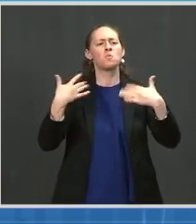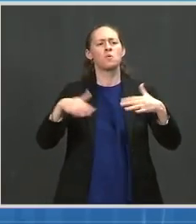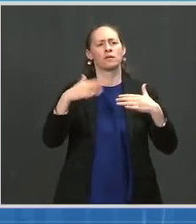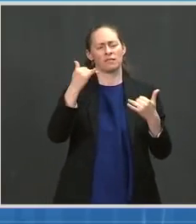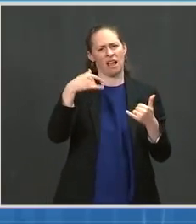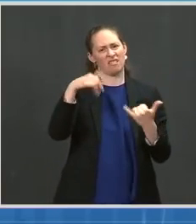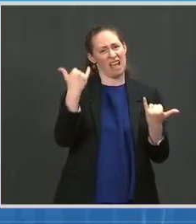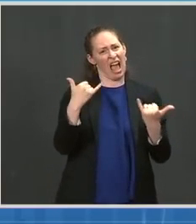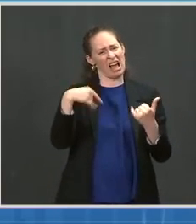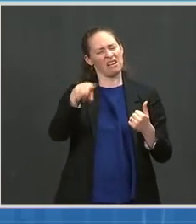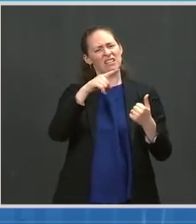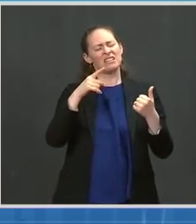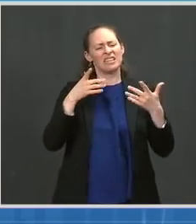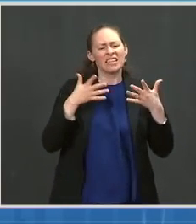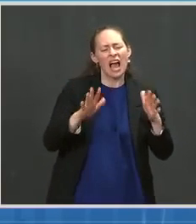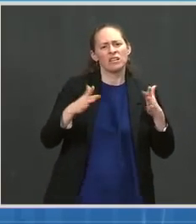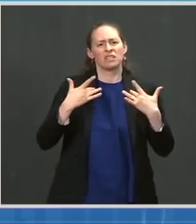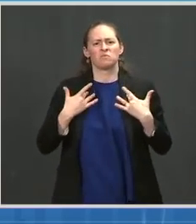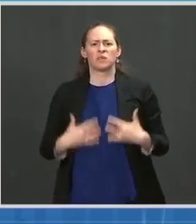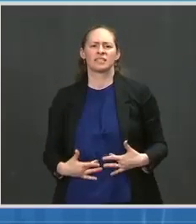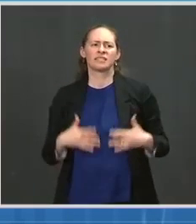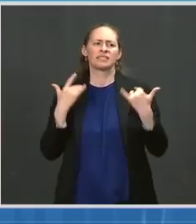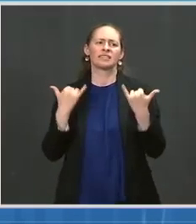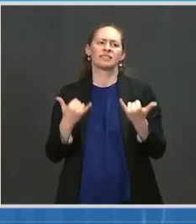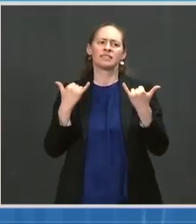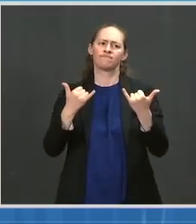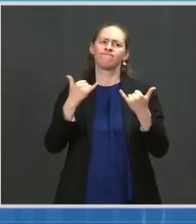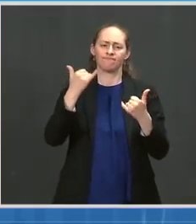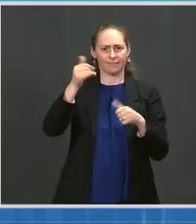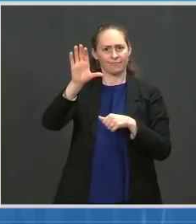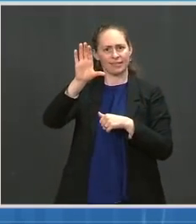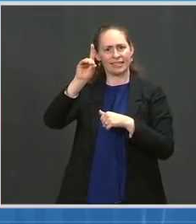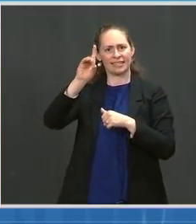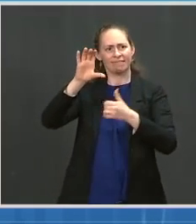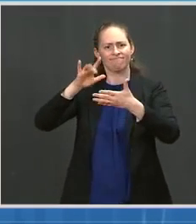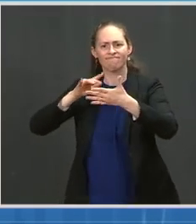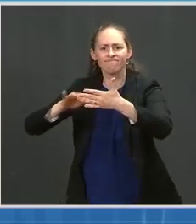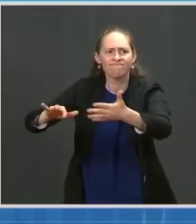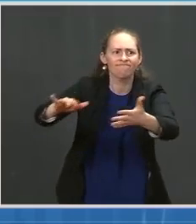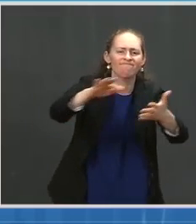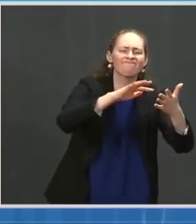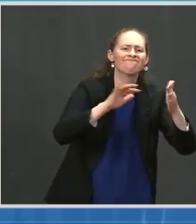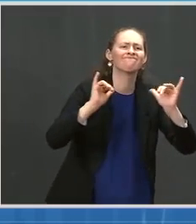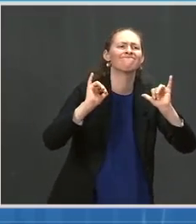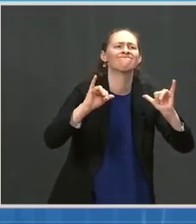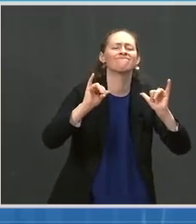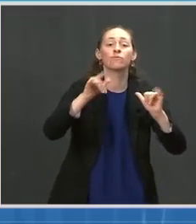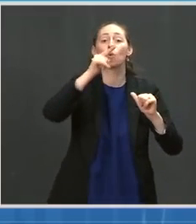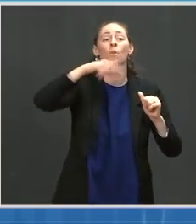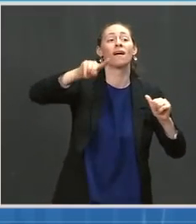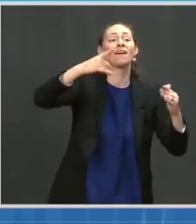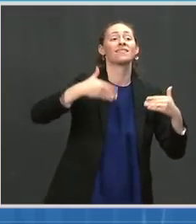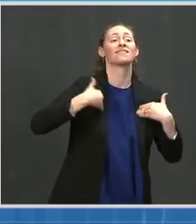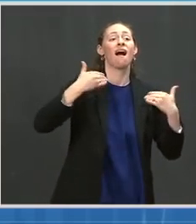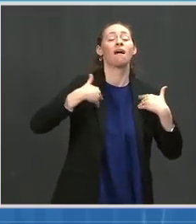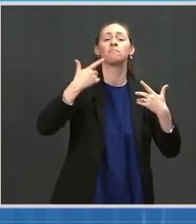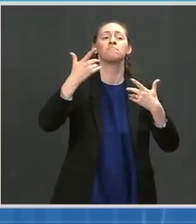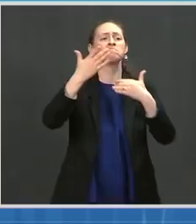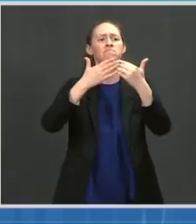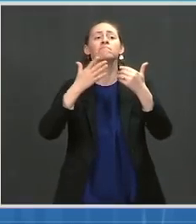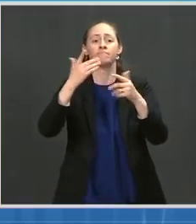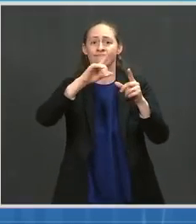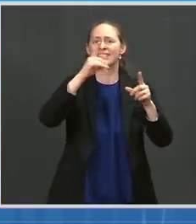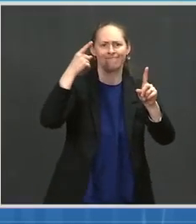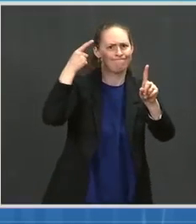now. And research from the CDC has showed that younger adults, racial and ethnic minorities, essential workers,